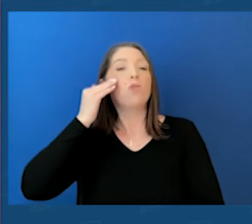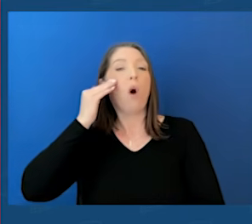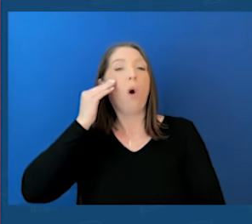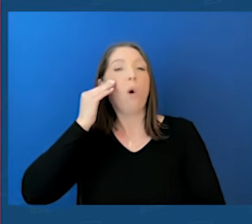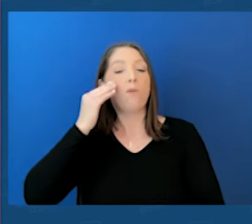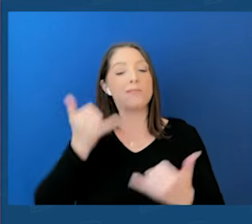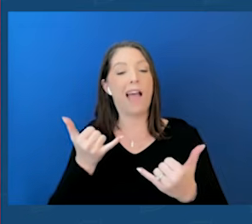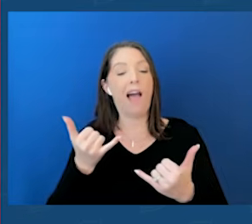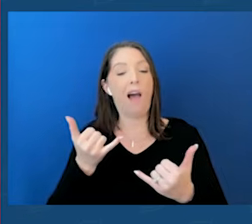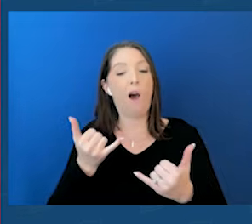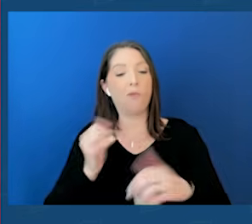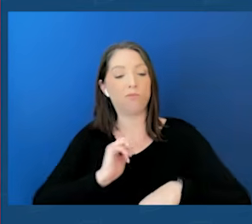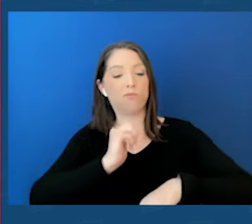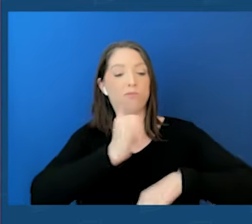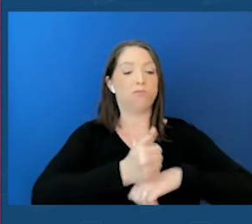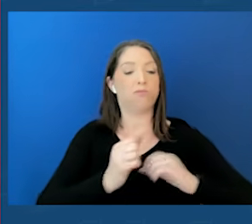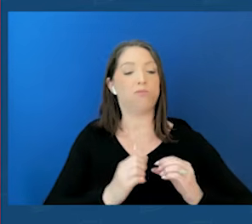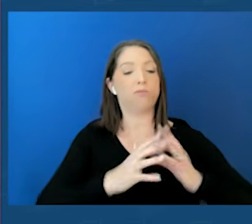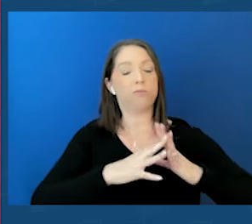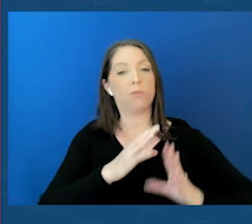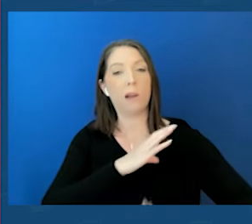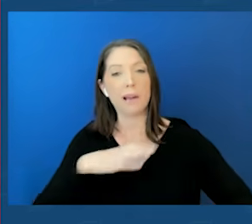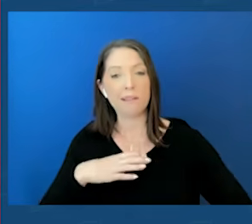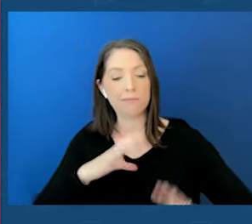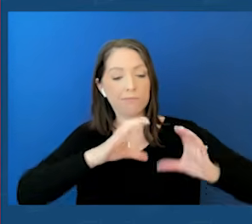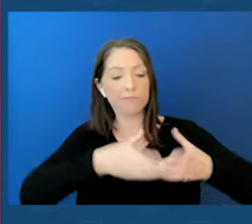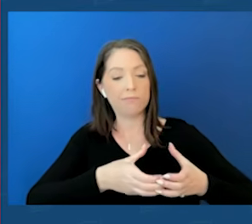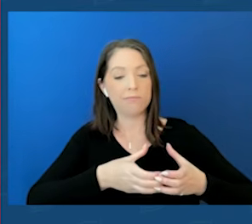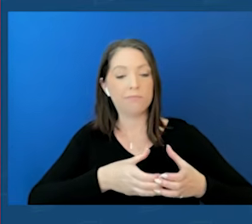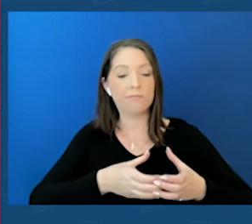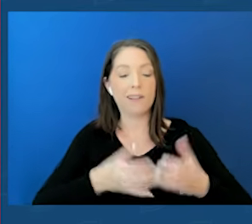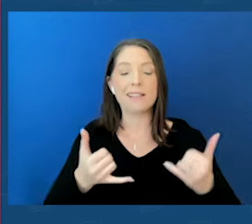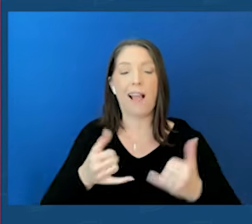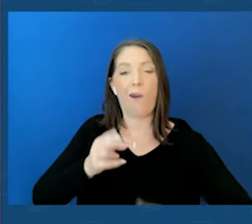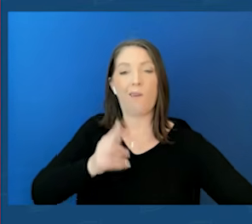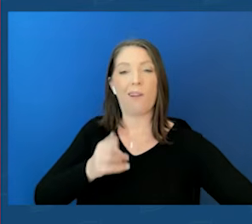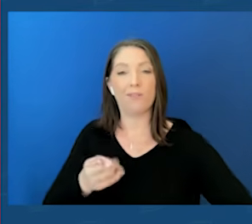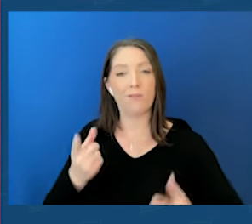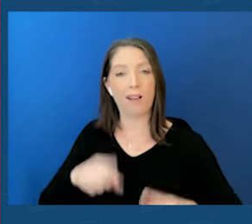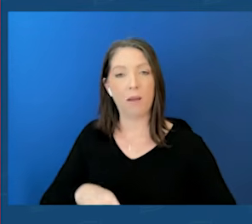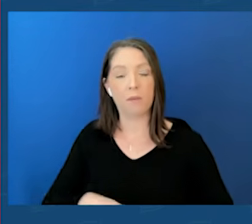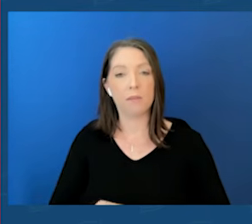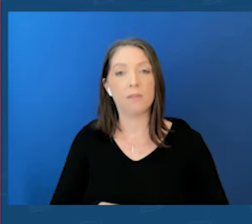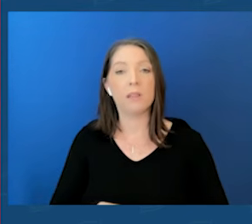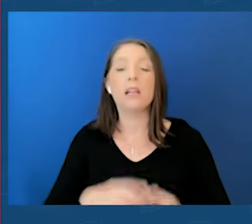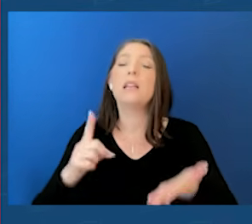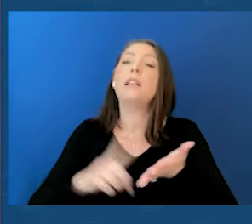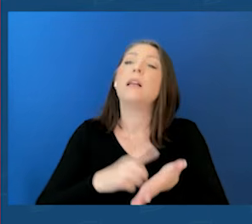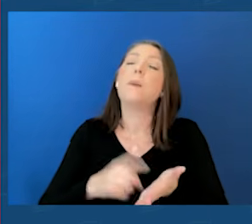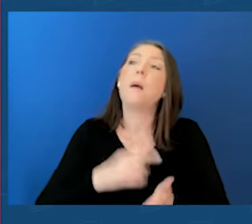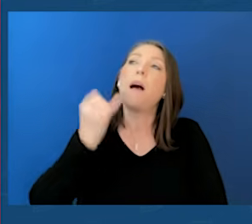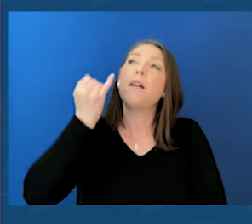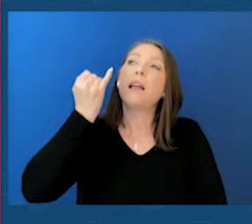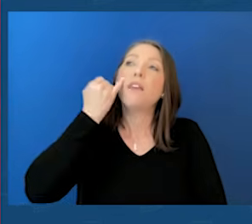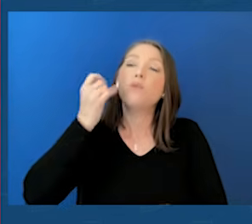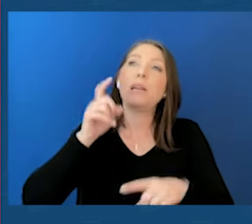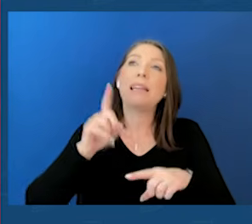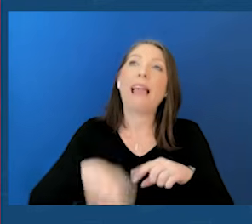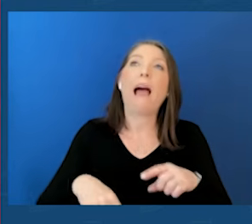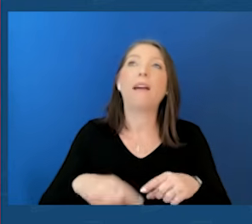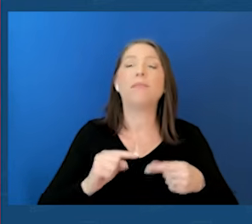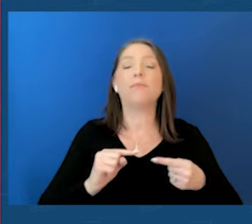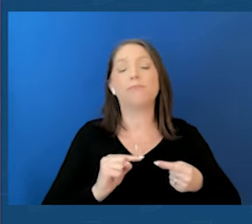there is a recognition. And sometimes, even if you can't take away the pain and the